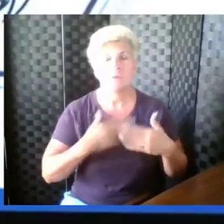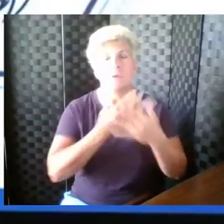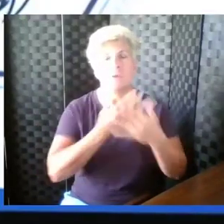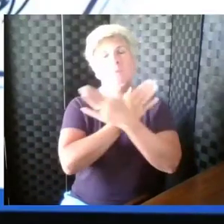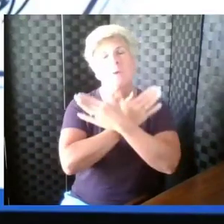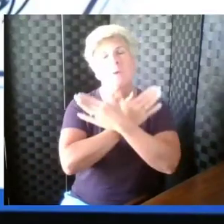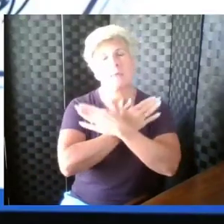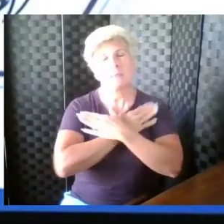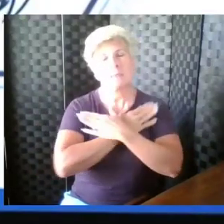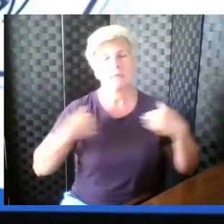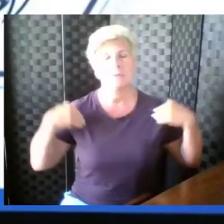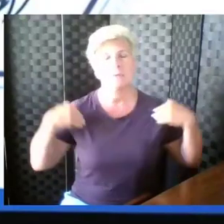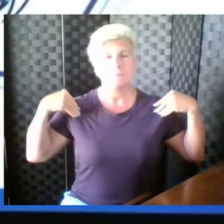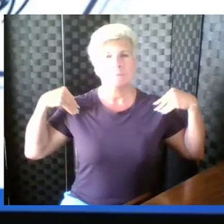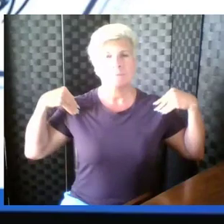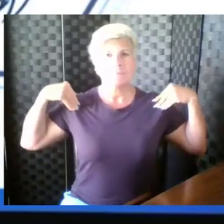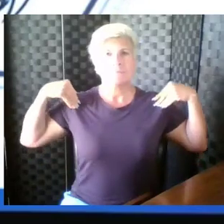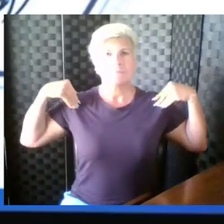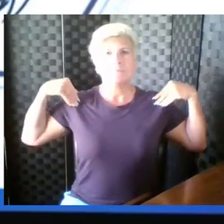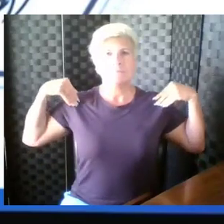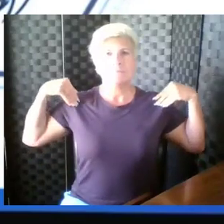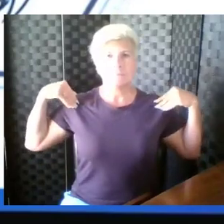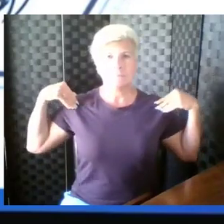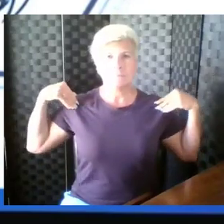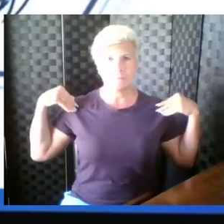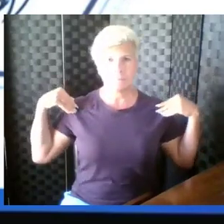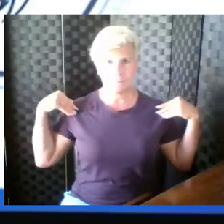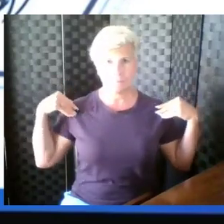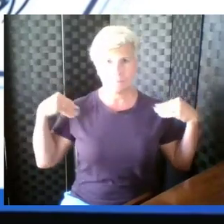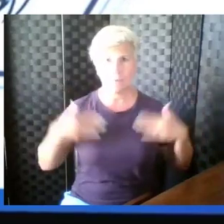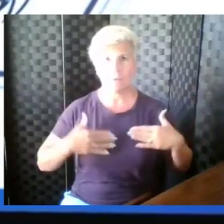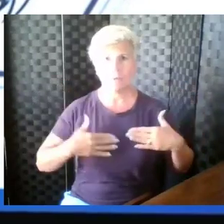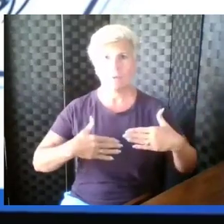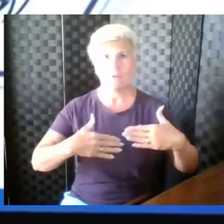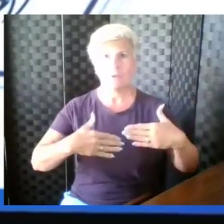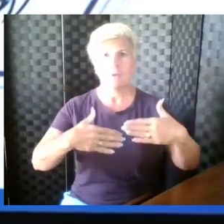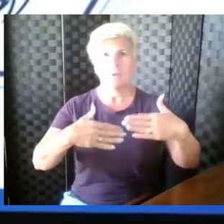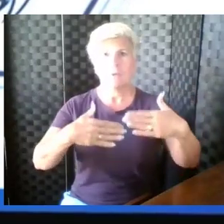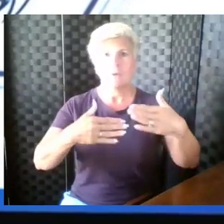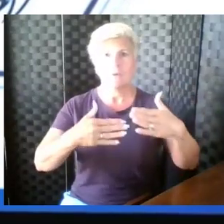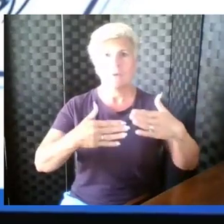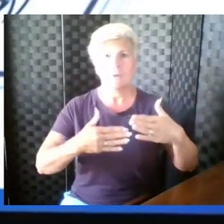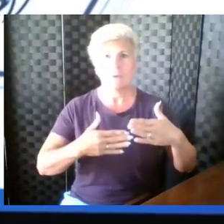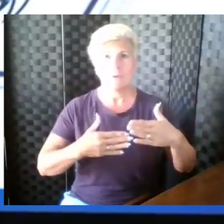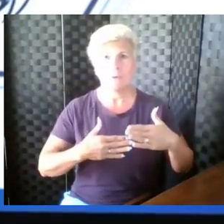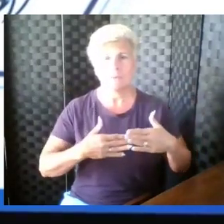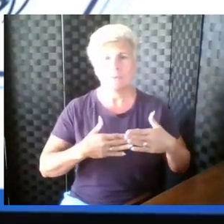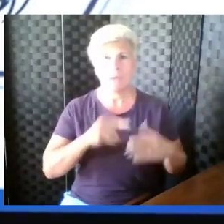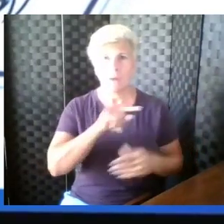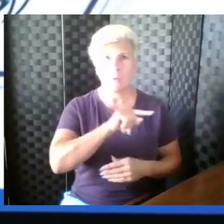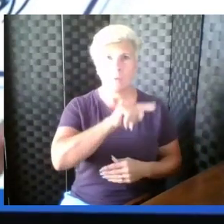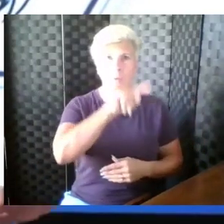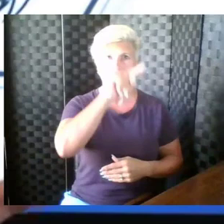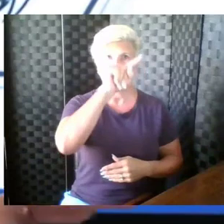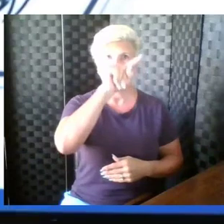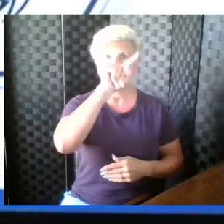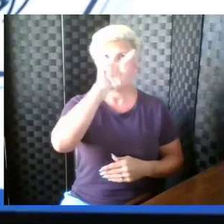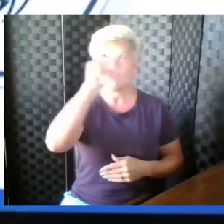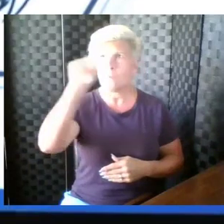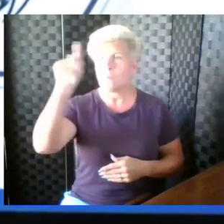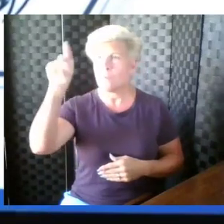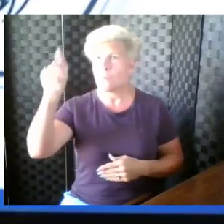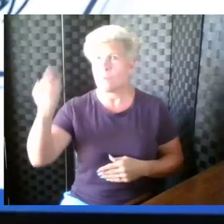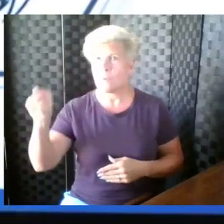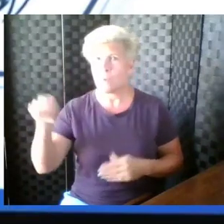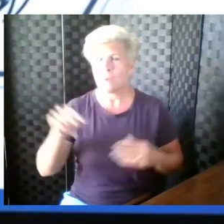relax, put your shoulders back and down, and we're going to take some nice big deep breaths. And as I run my hand across here, after we take that deep